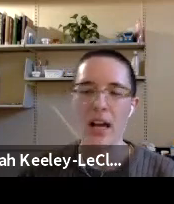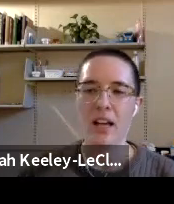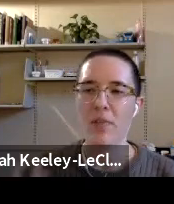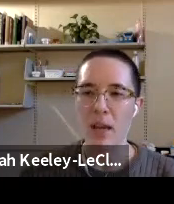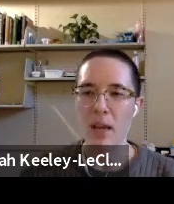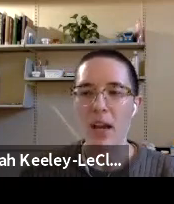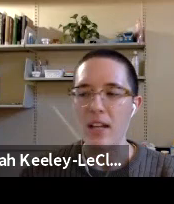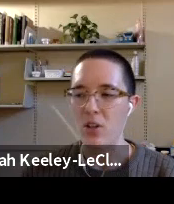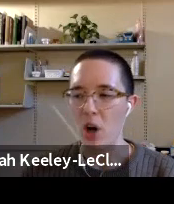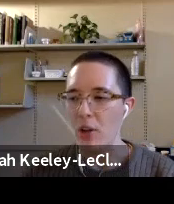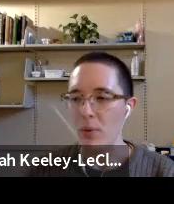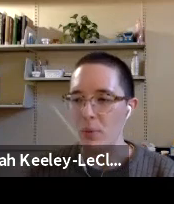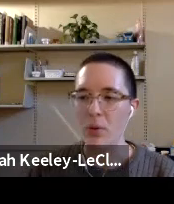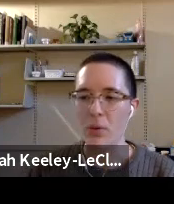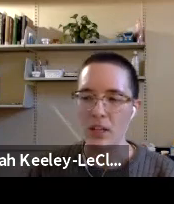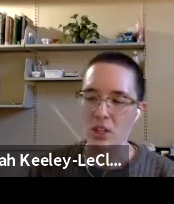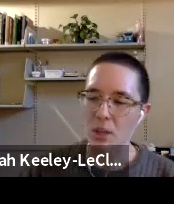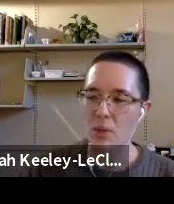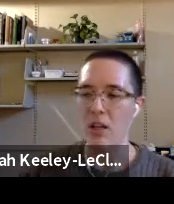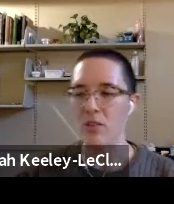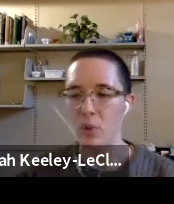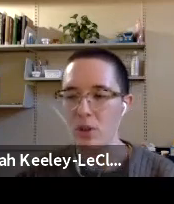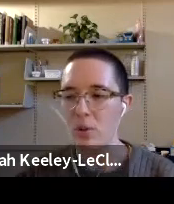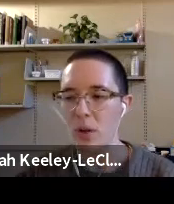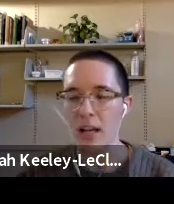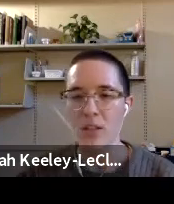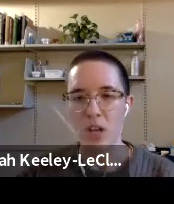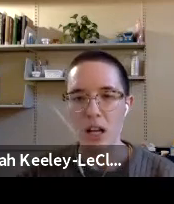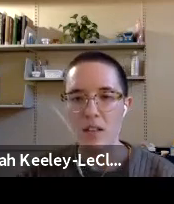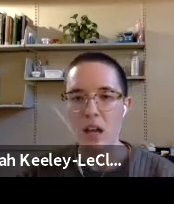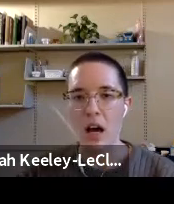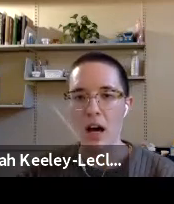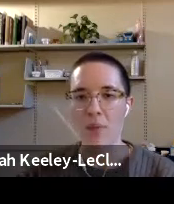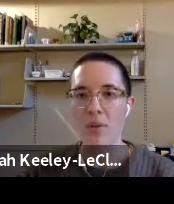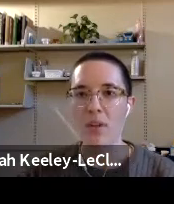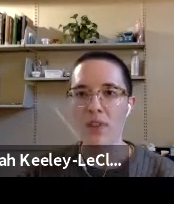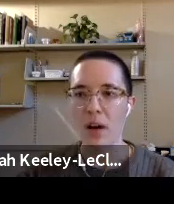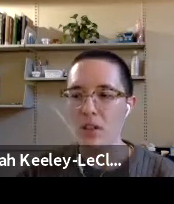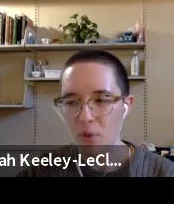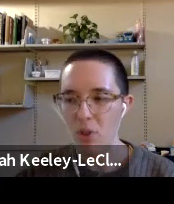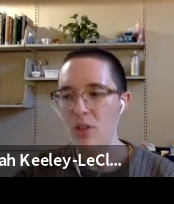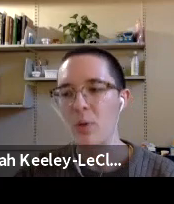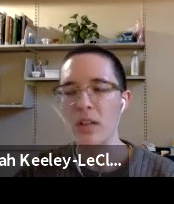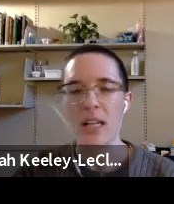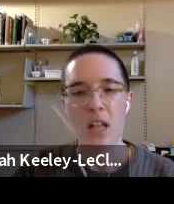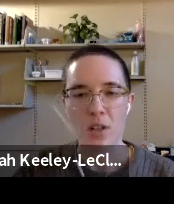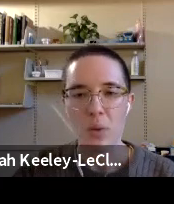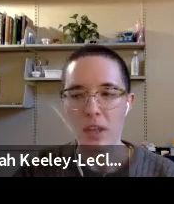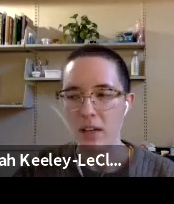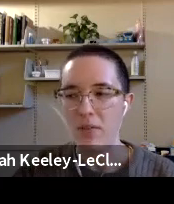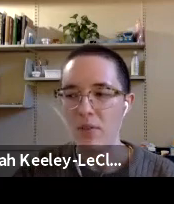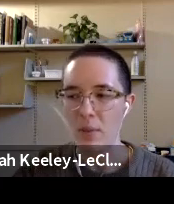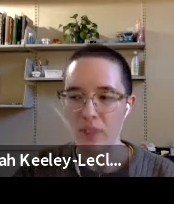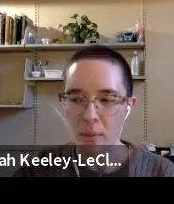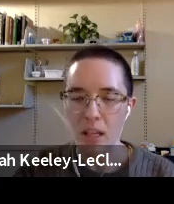here, as kind of a main way to talk through the relationship between Yale's forestry school and eugenics. So he founded the forestry school in 1900 with